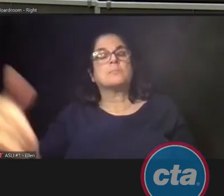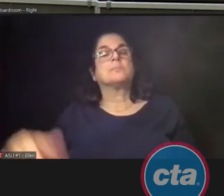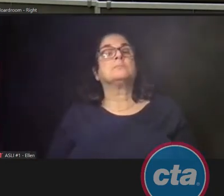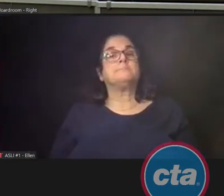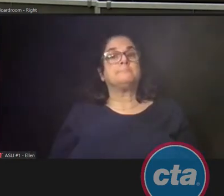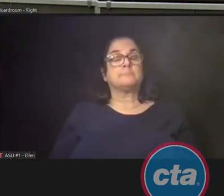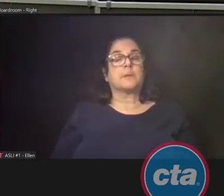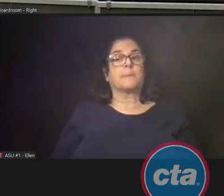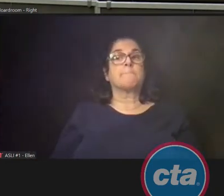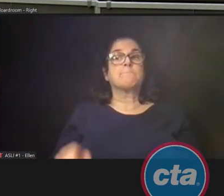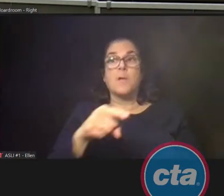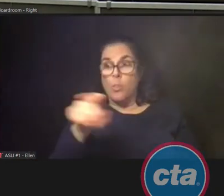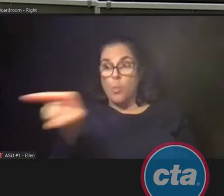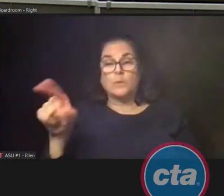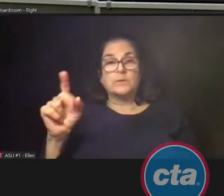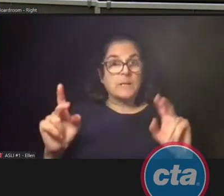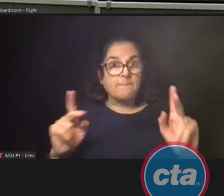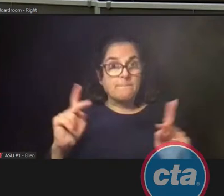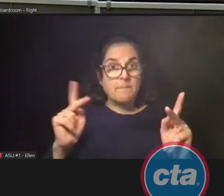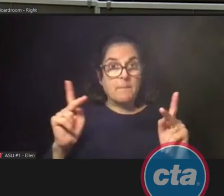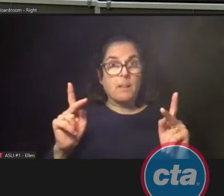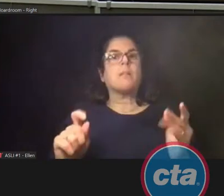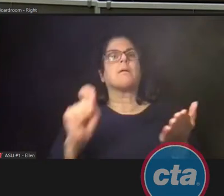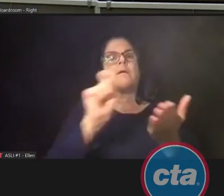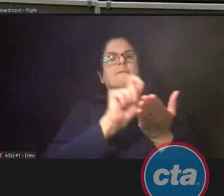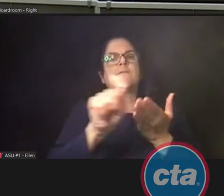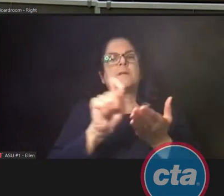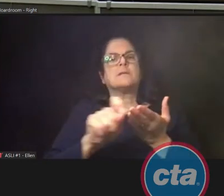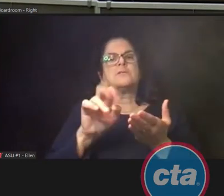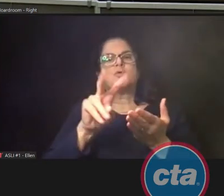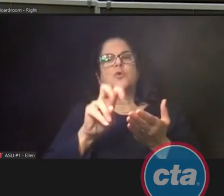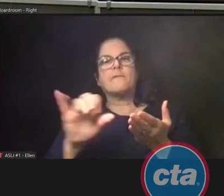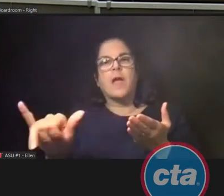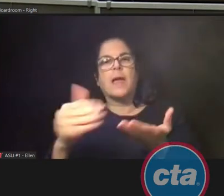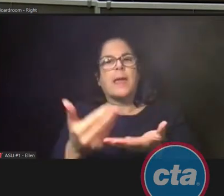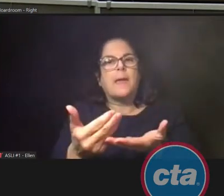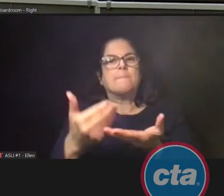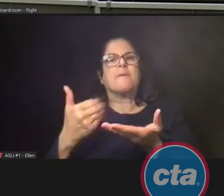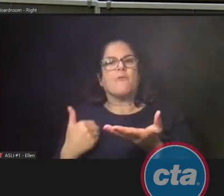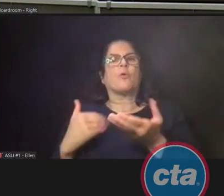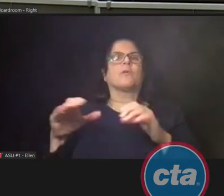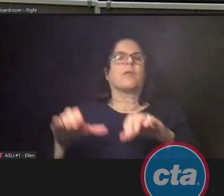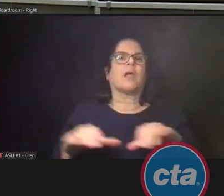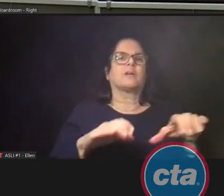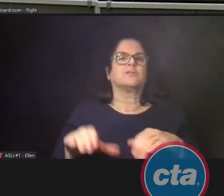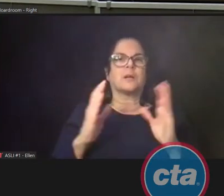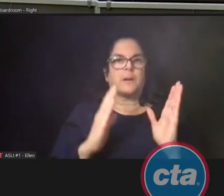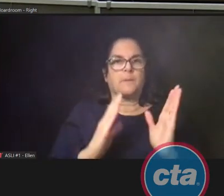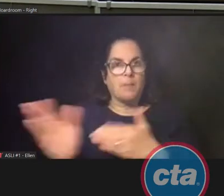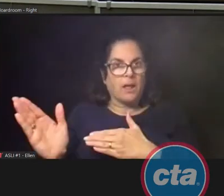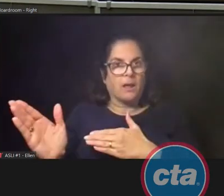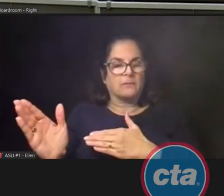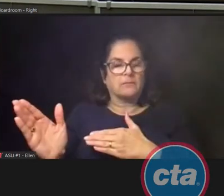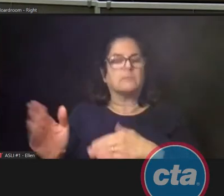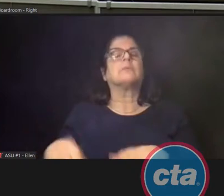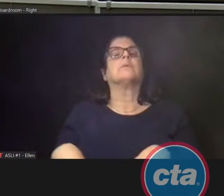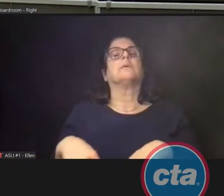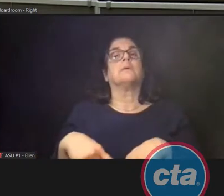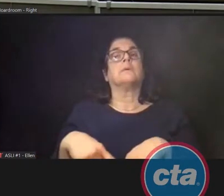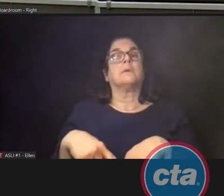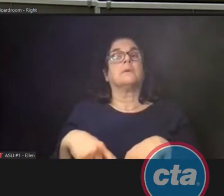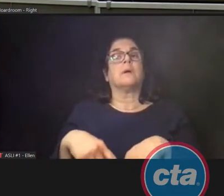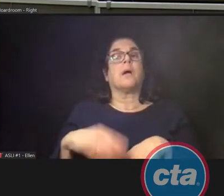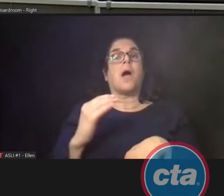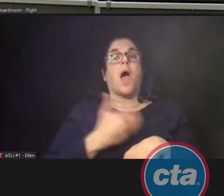days before I unveiled the Meeting the Moment action plan. In fact, its results show that our plan was